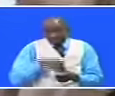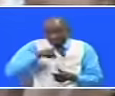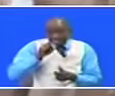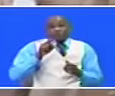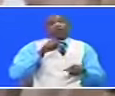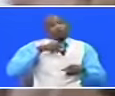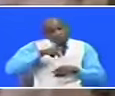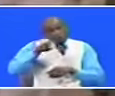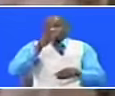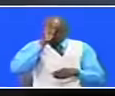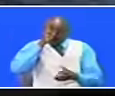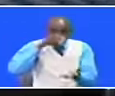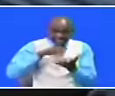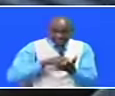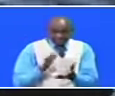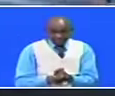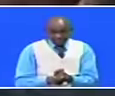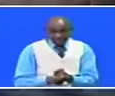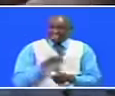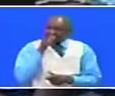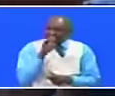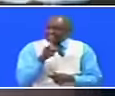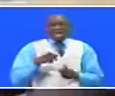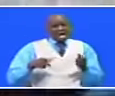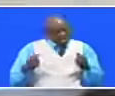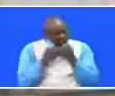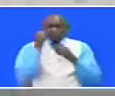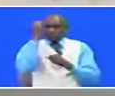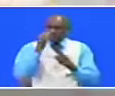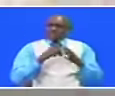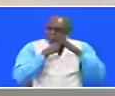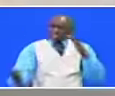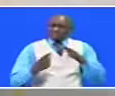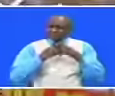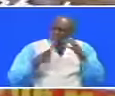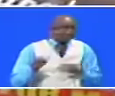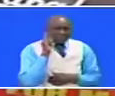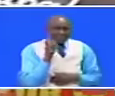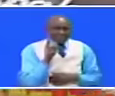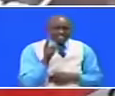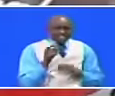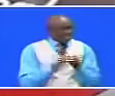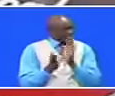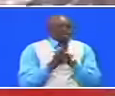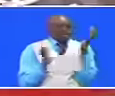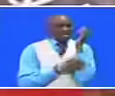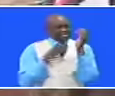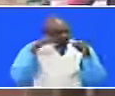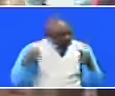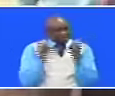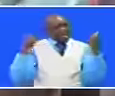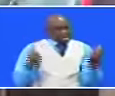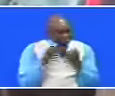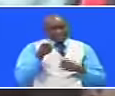own way to a police post. The increasing cases of political aspirants disappearing becoming the order of the day in